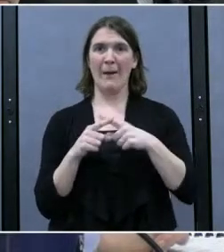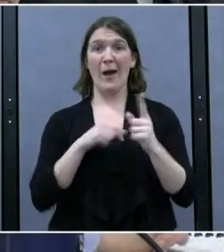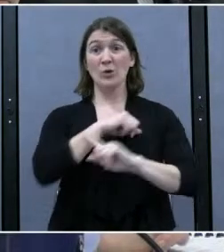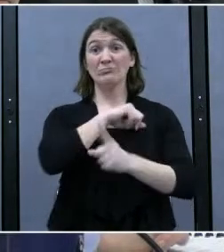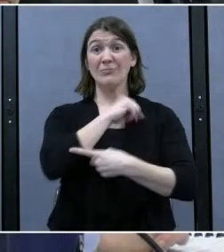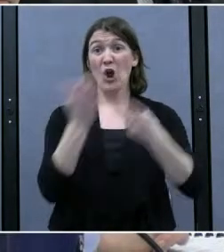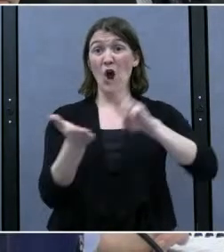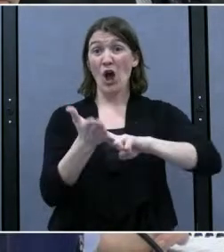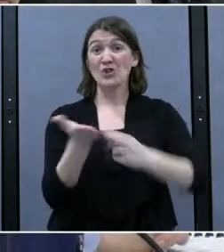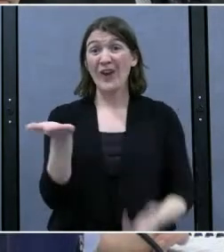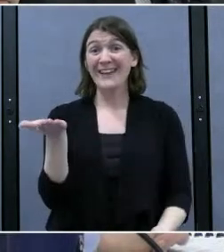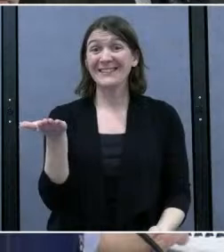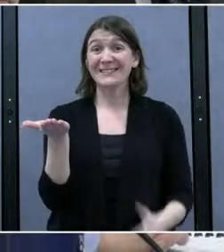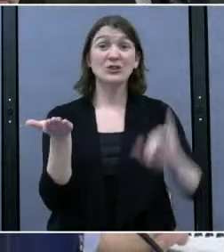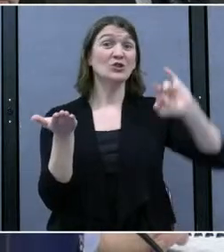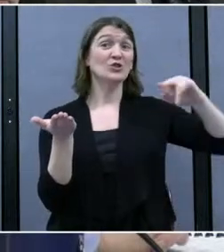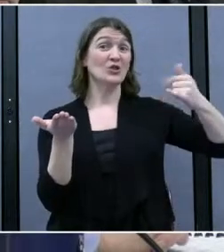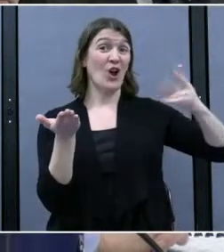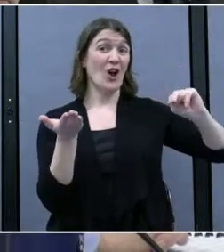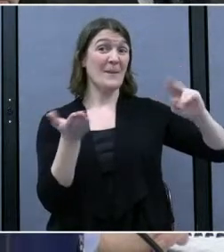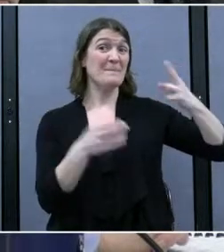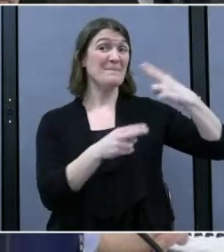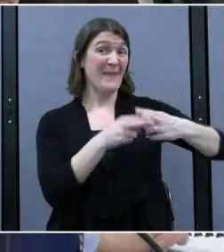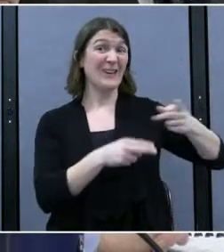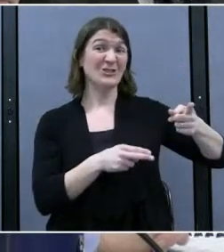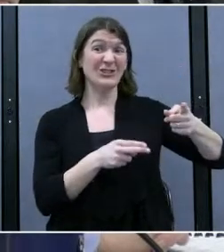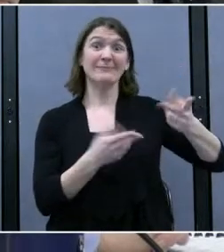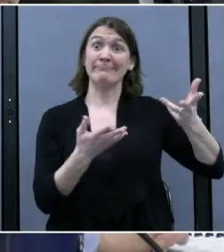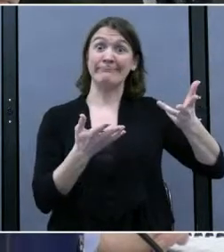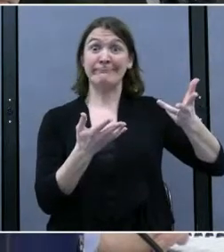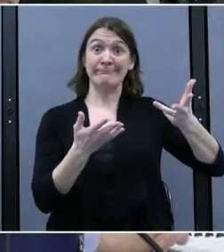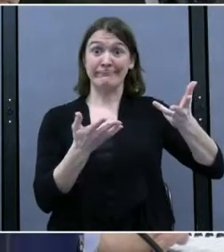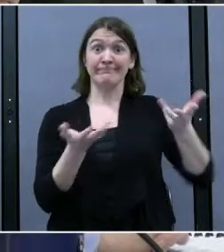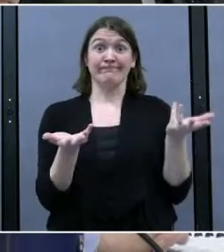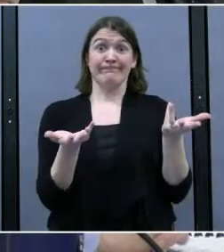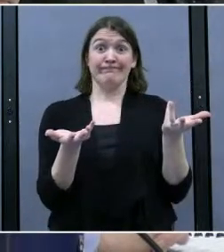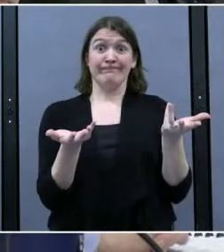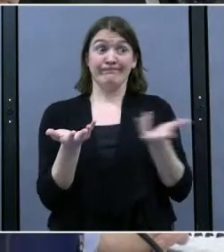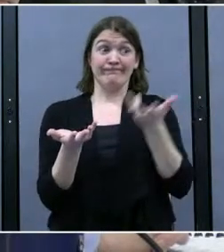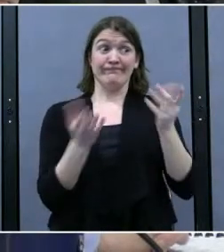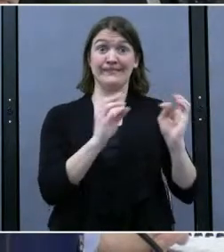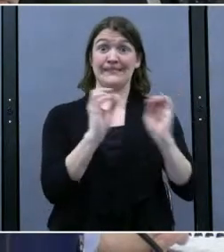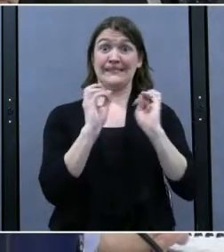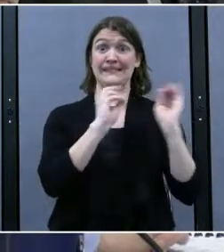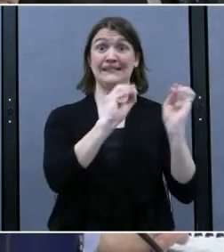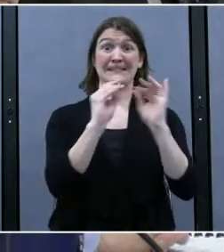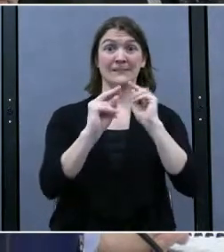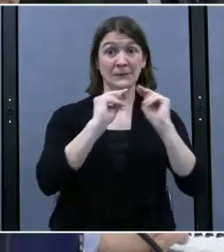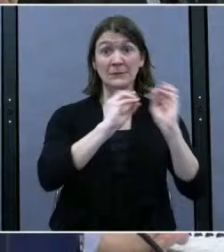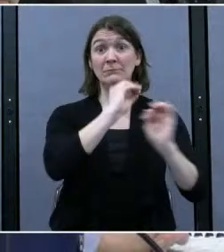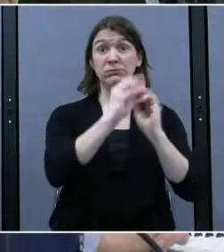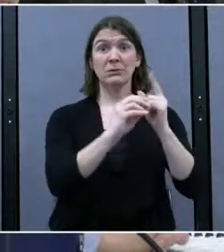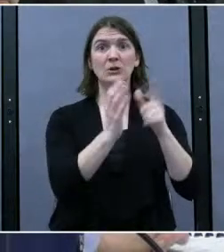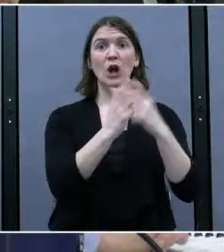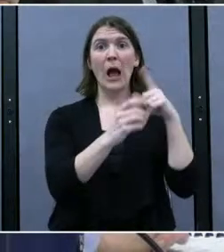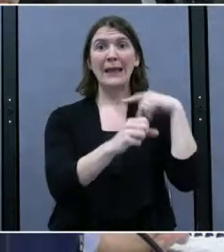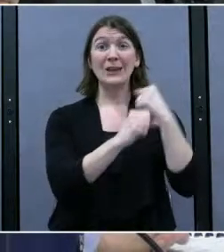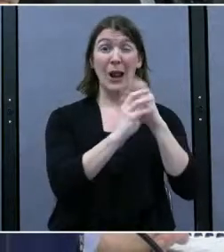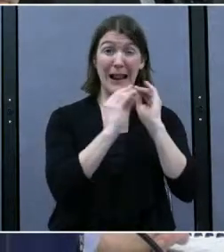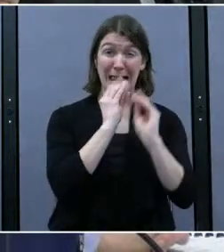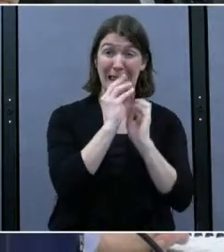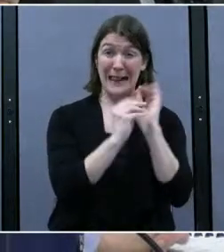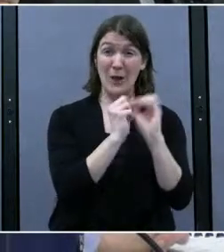waste contract. As John had mentioned earlier, there was work going on for around a year